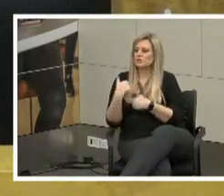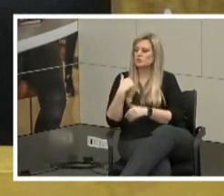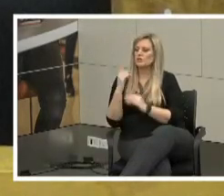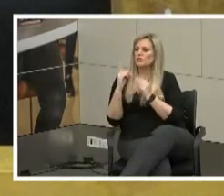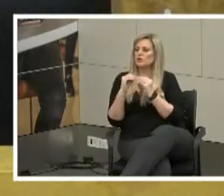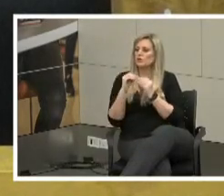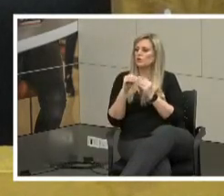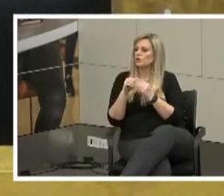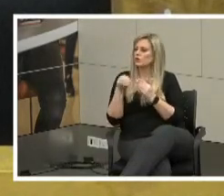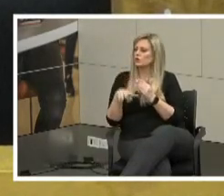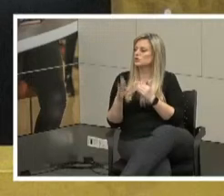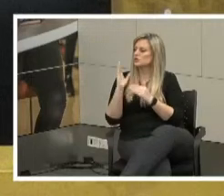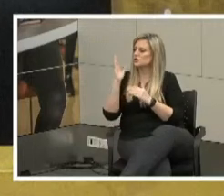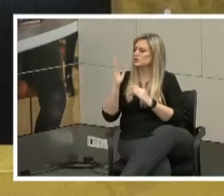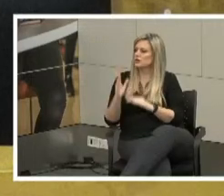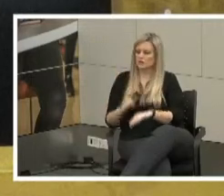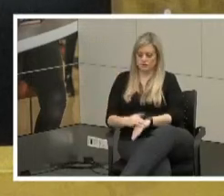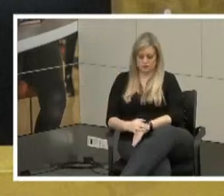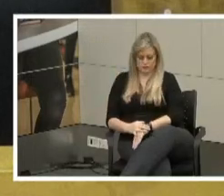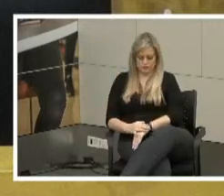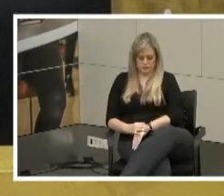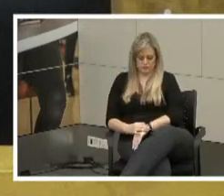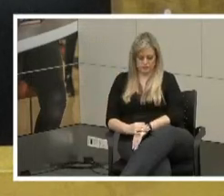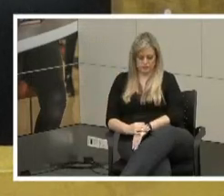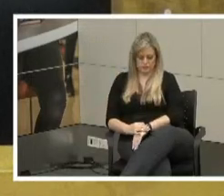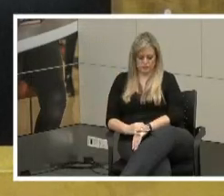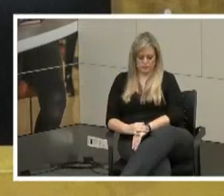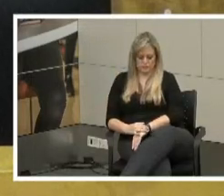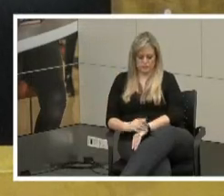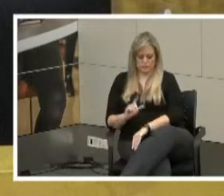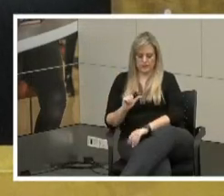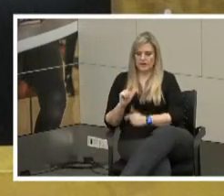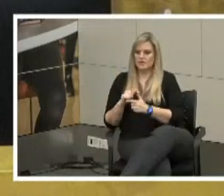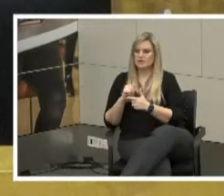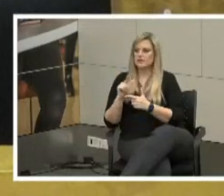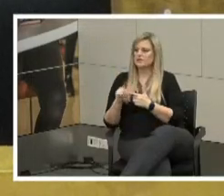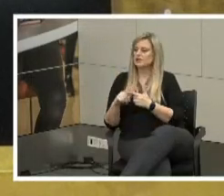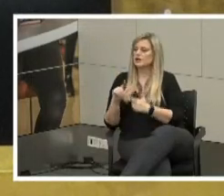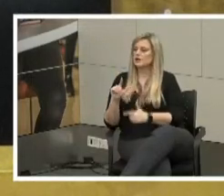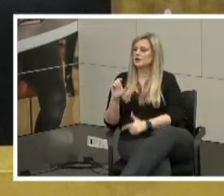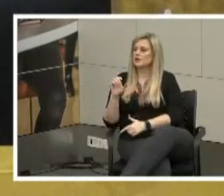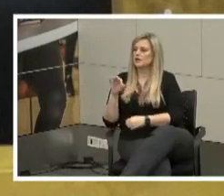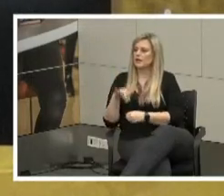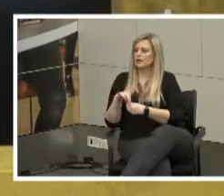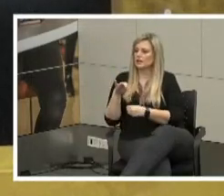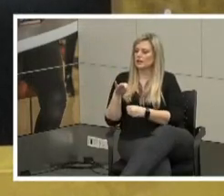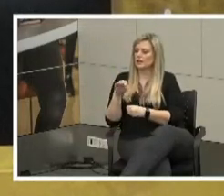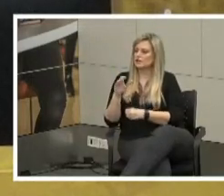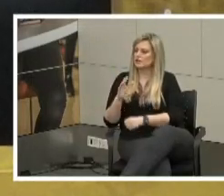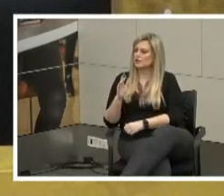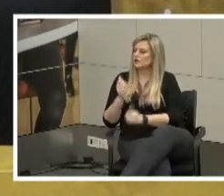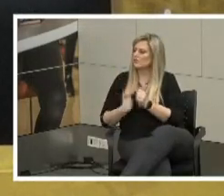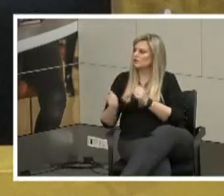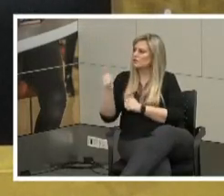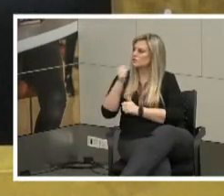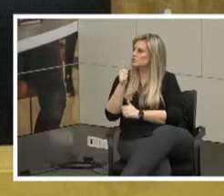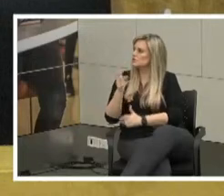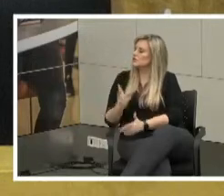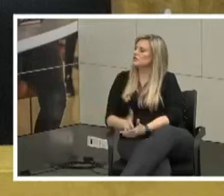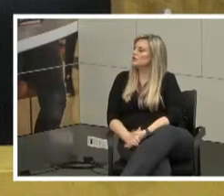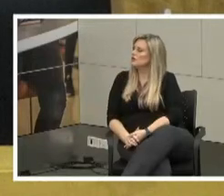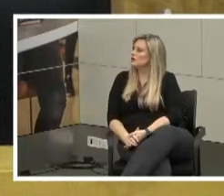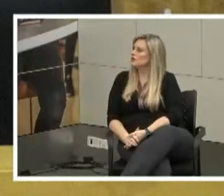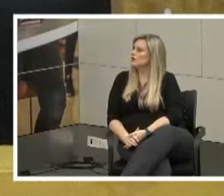student speaker so I'm just going to let them speak and then we'll get to the elected officials Mr Moore and Mr Johnson thank you for being with us tonight